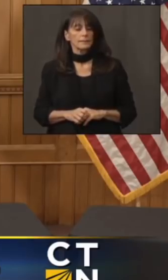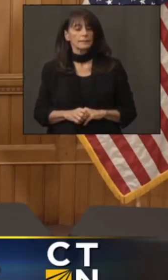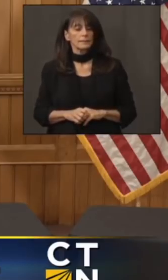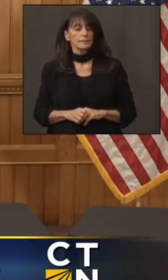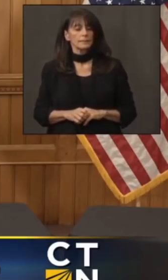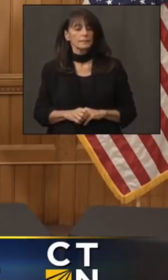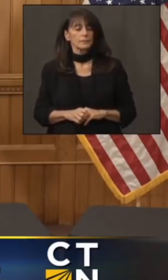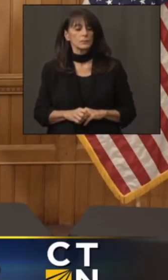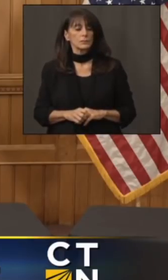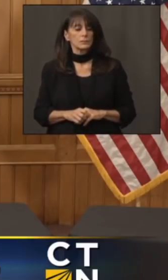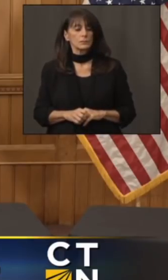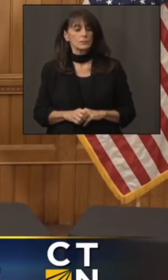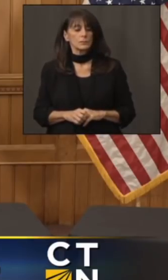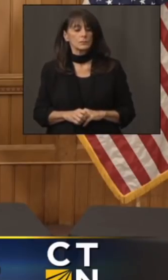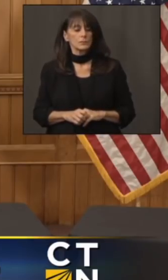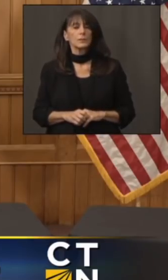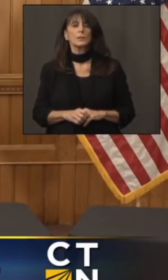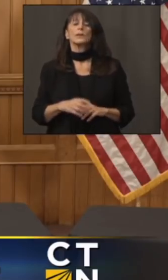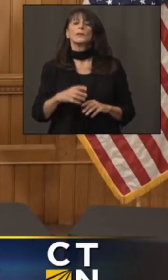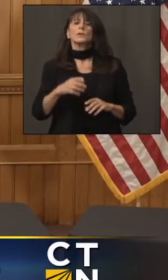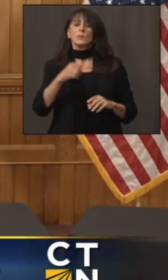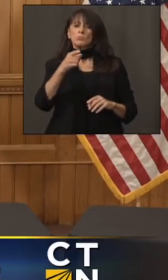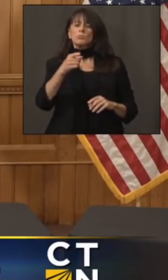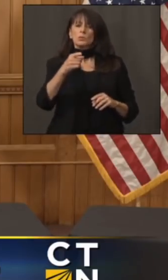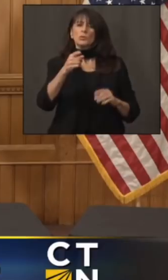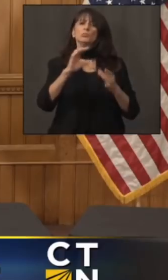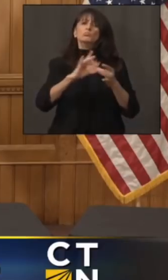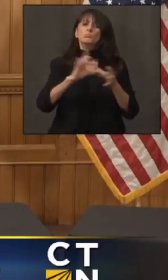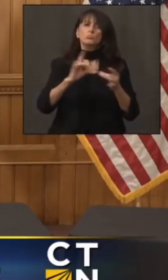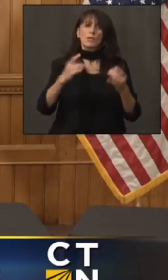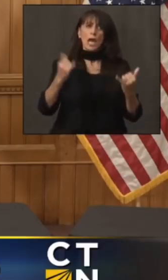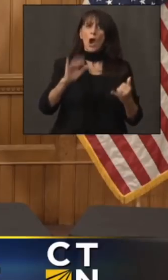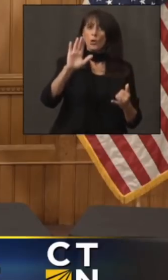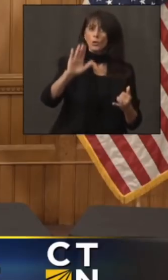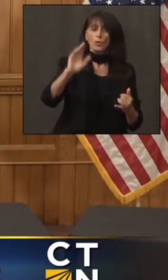tested now to up to 2 times a week, was that something that